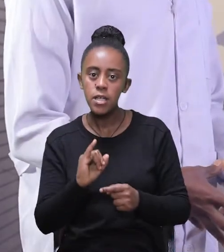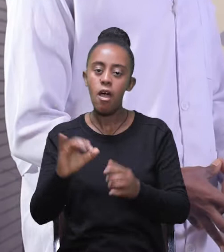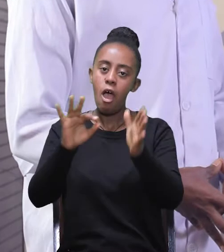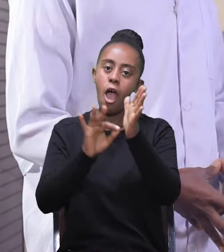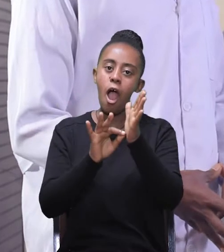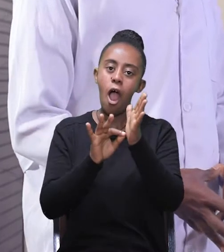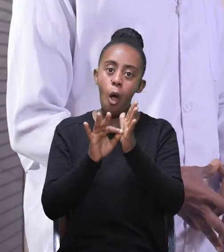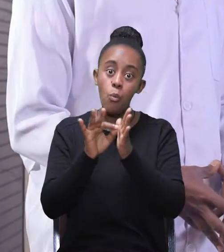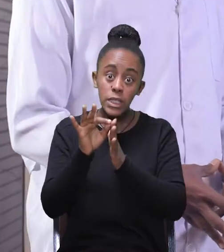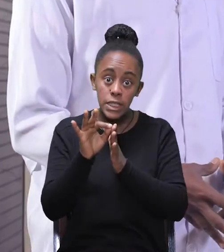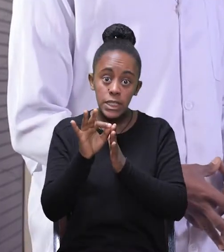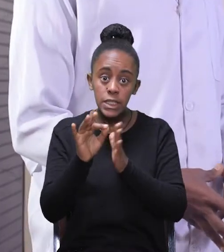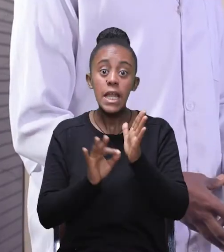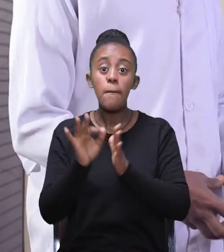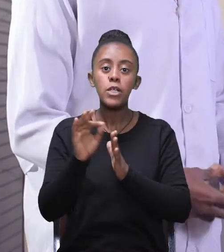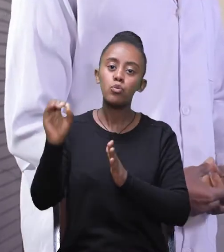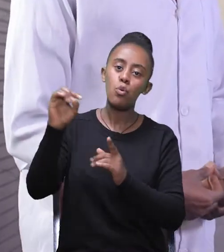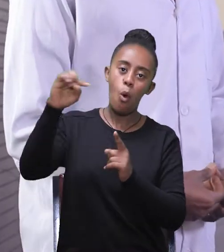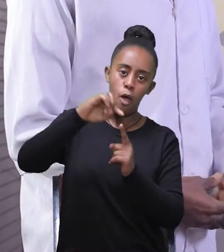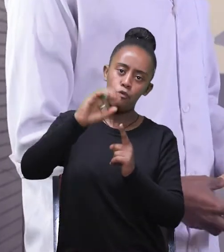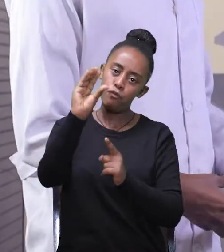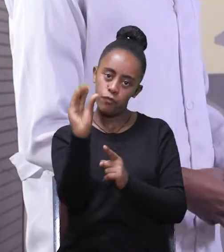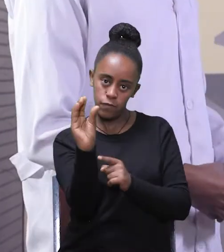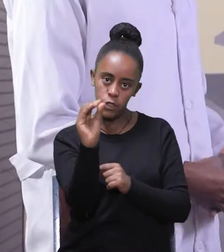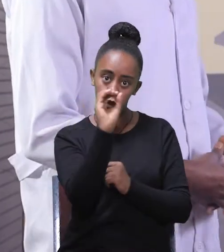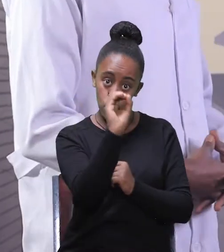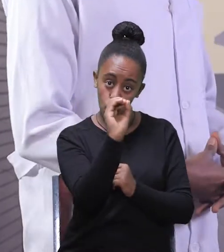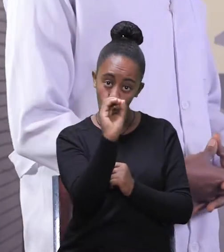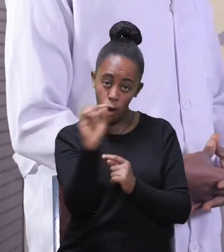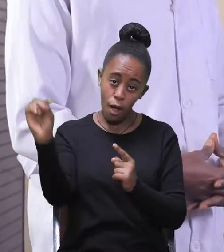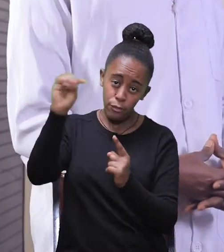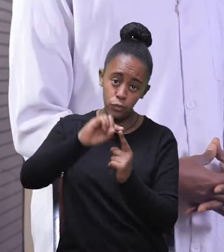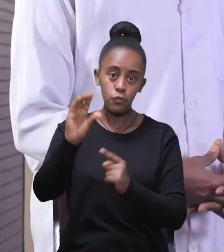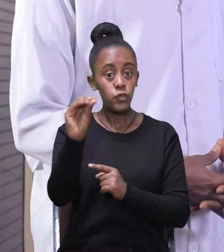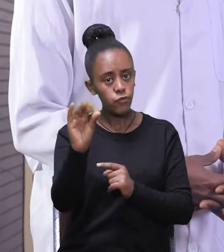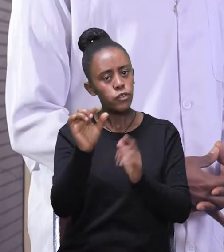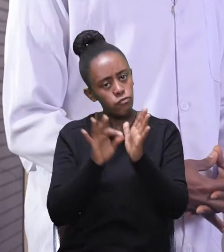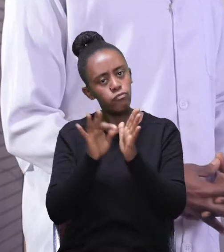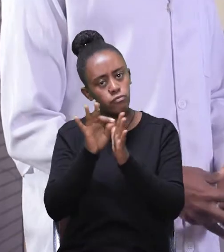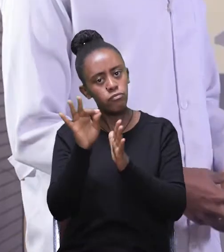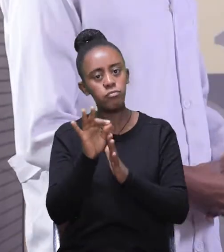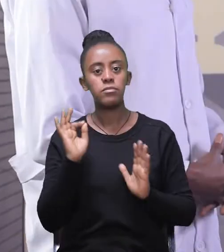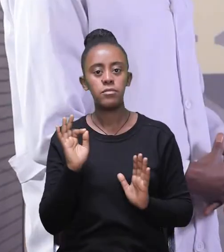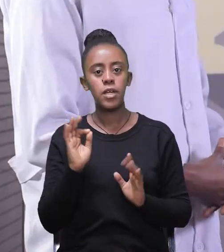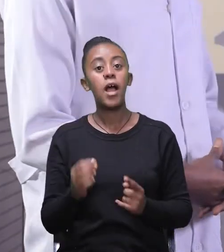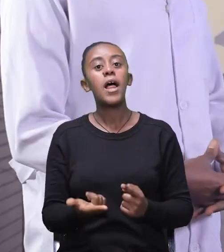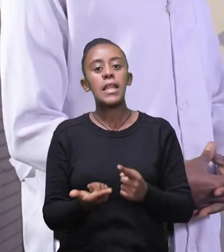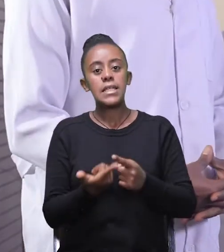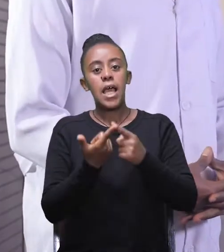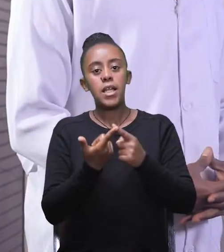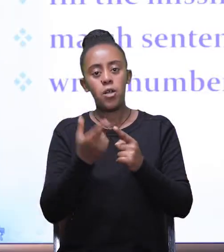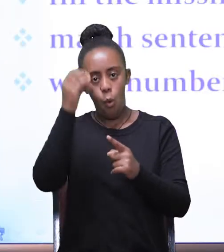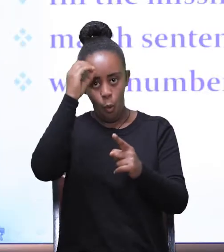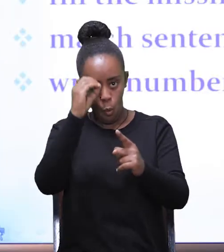count numbers 0 up to 50. Count numbers 0 up to 50. The second